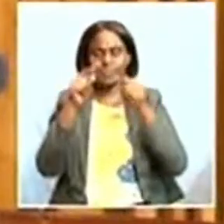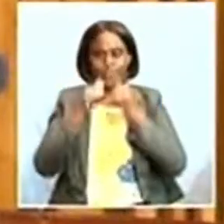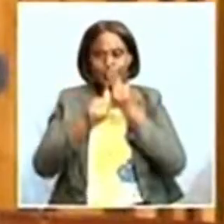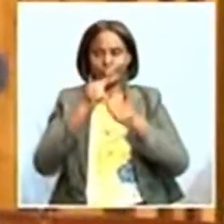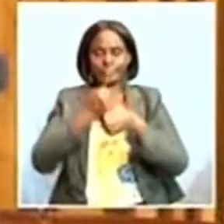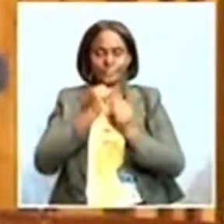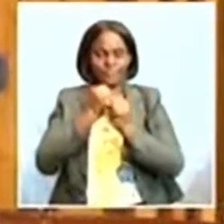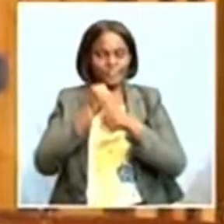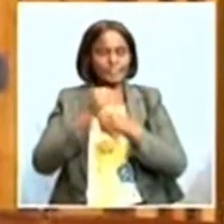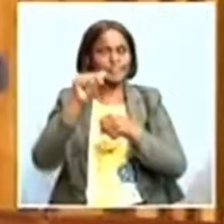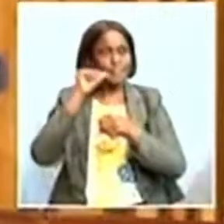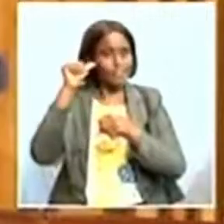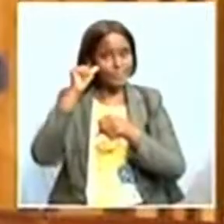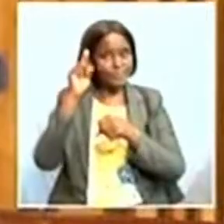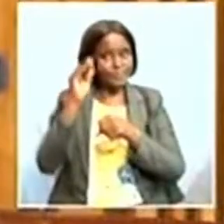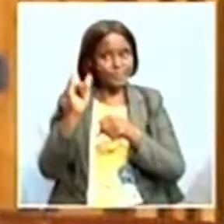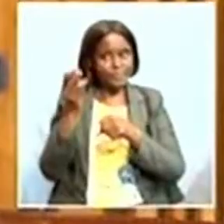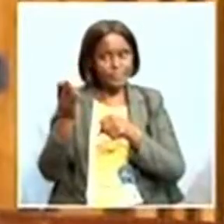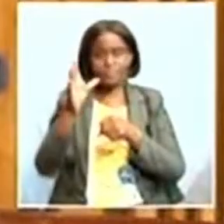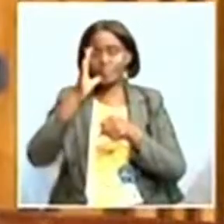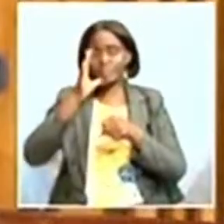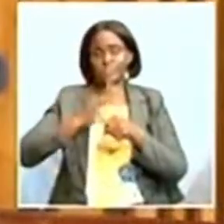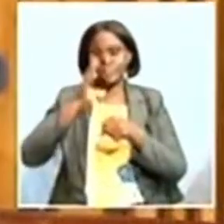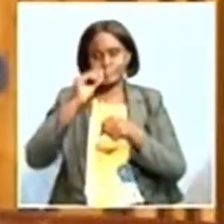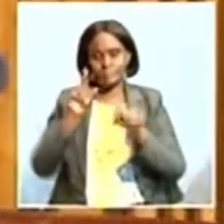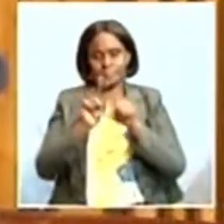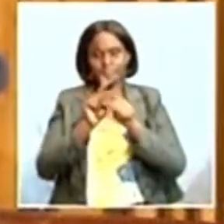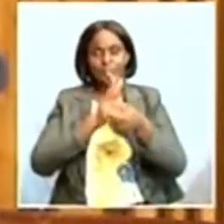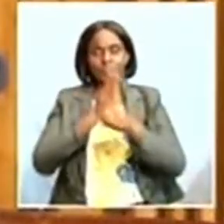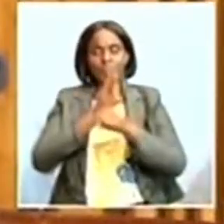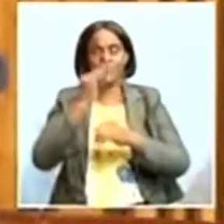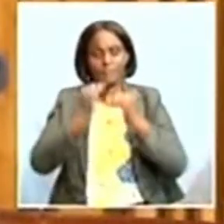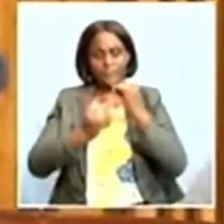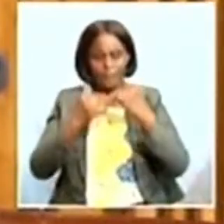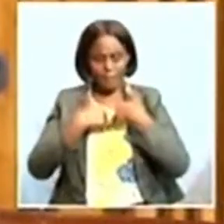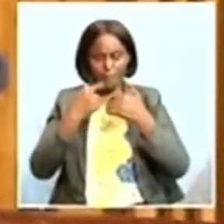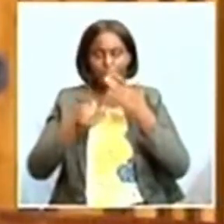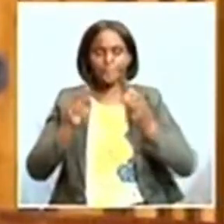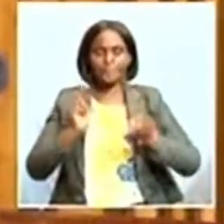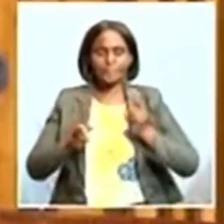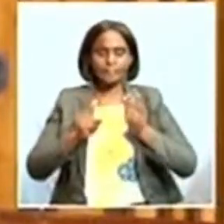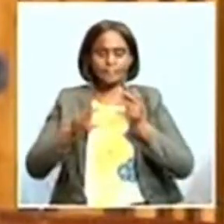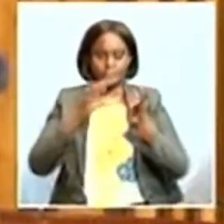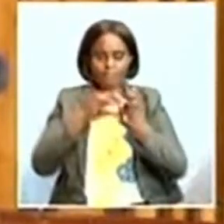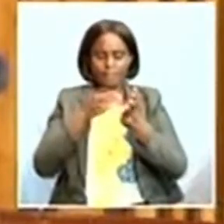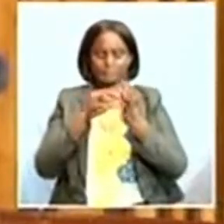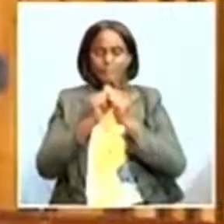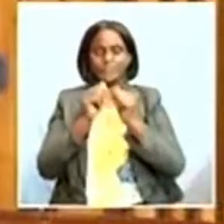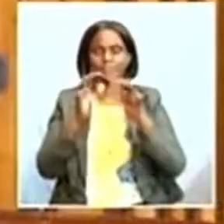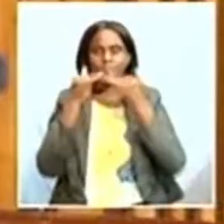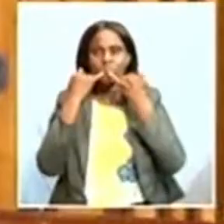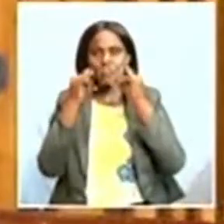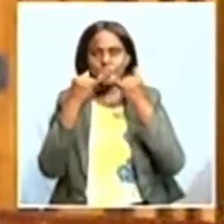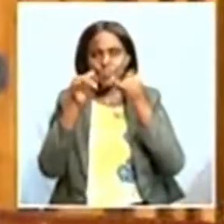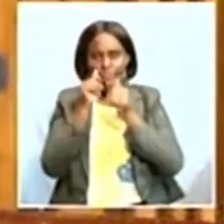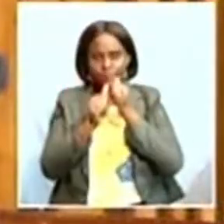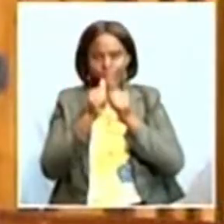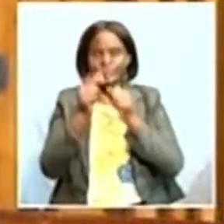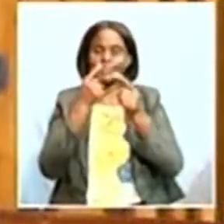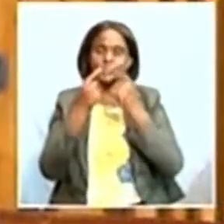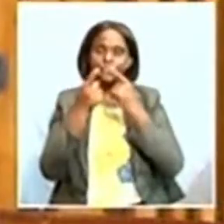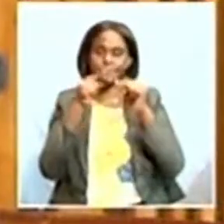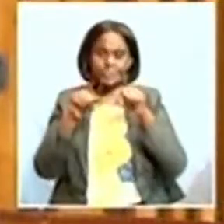the House yesterday by Madam Speaker. And then after that, there were urgent matters without notice that were considered on the floor of the House.